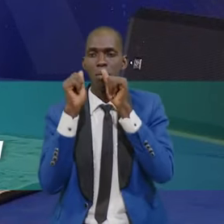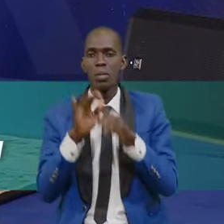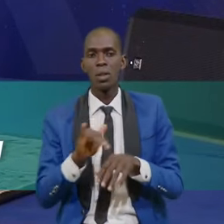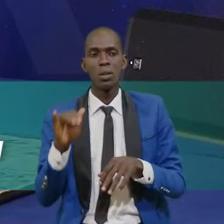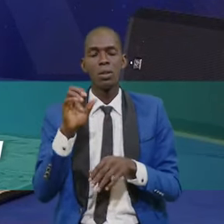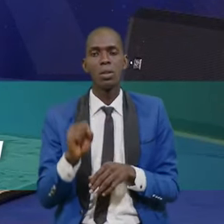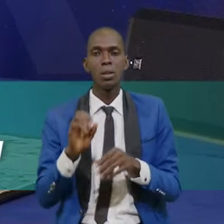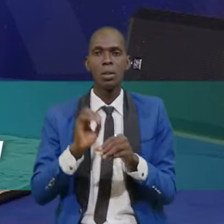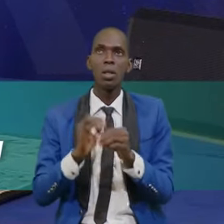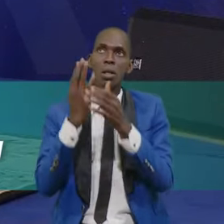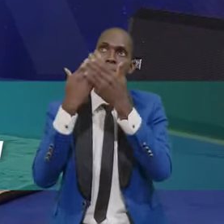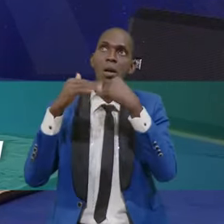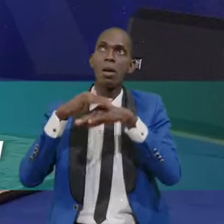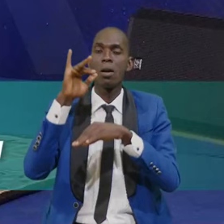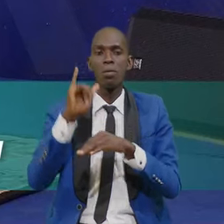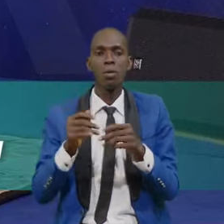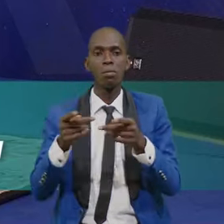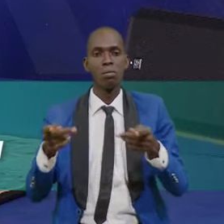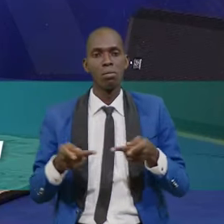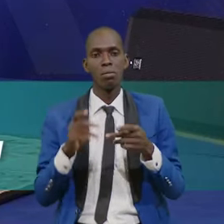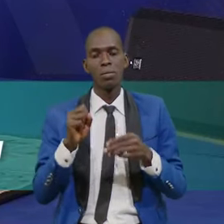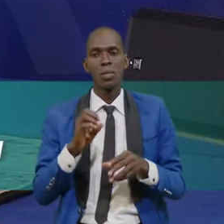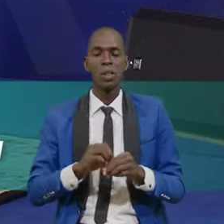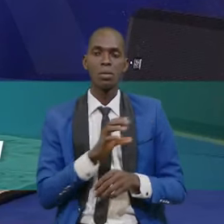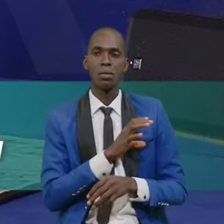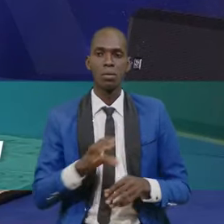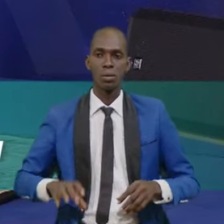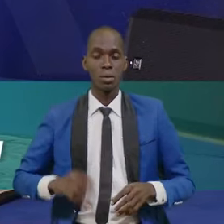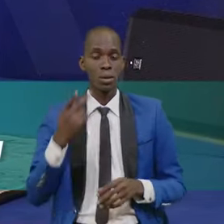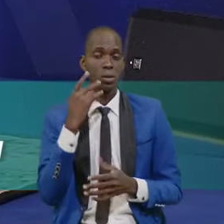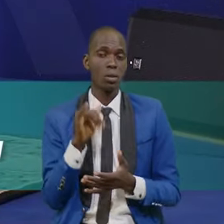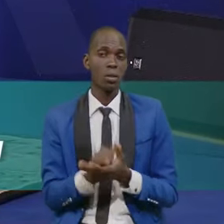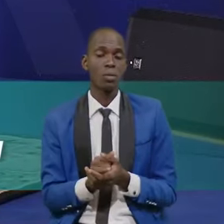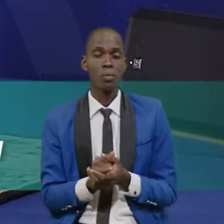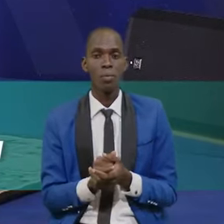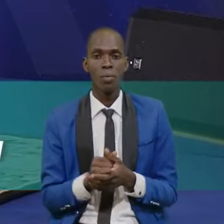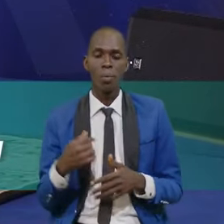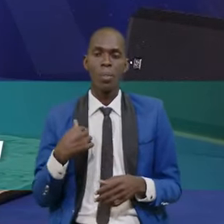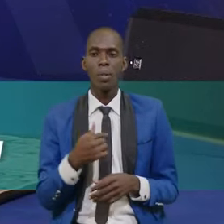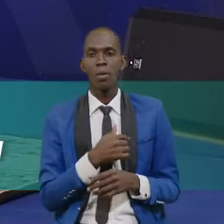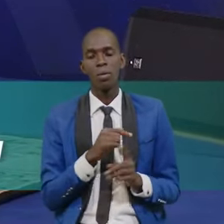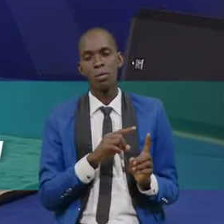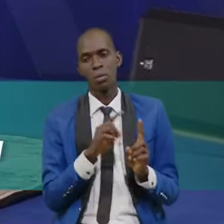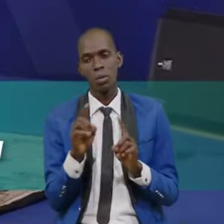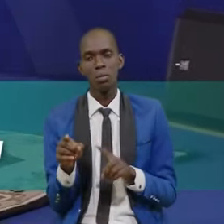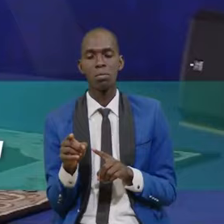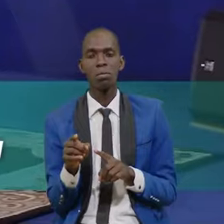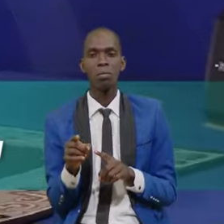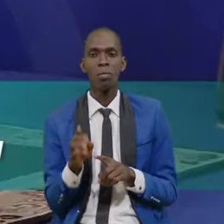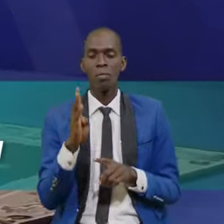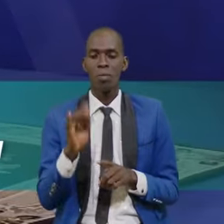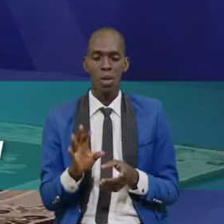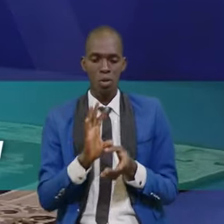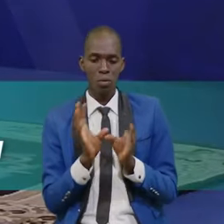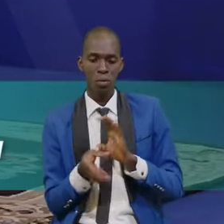in heavenly places in Christ. Look at that. We come by conversion, by